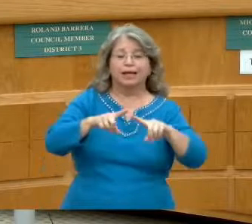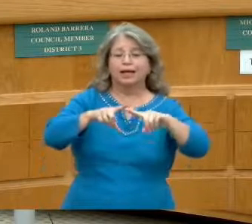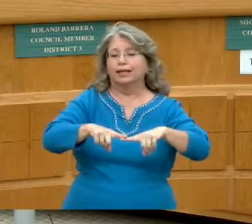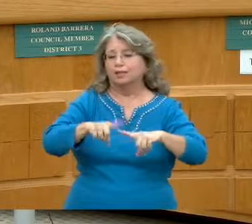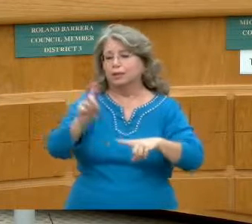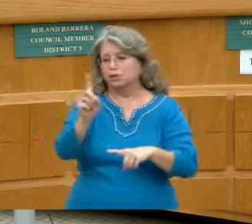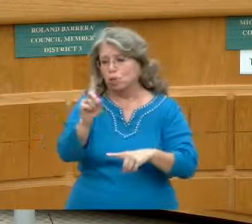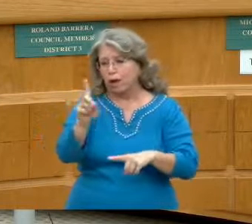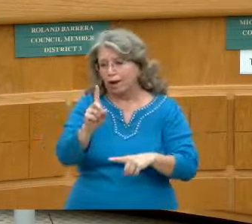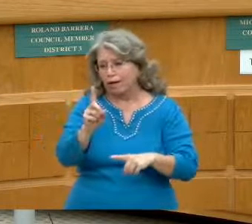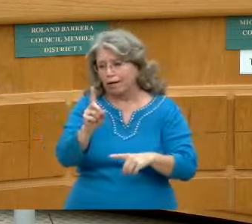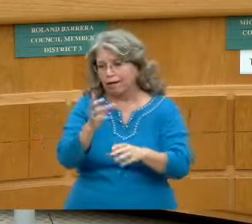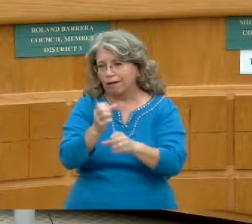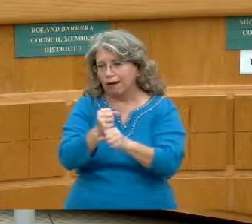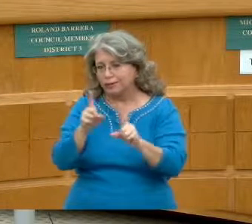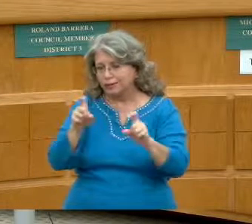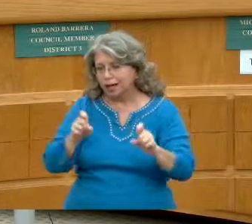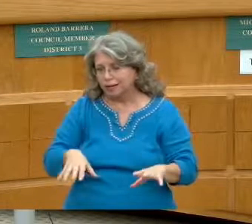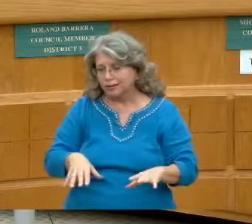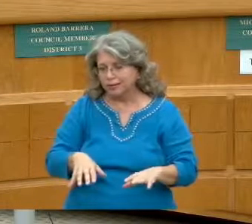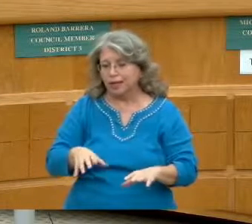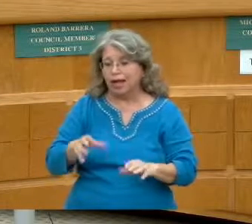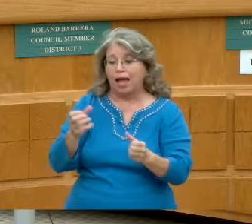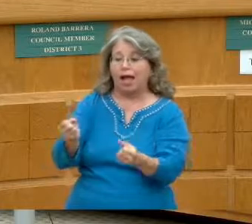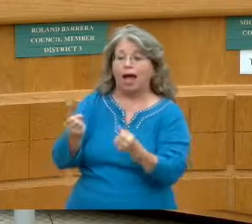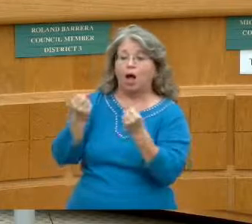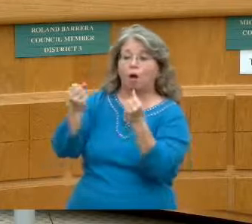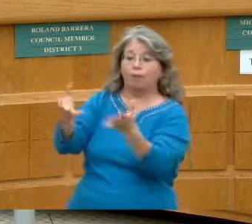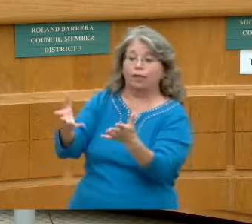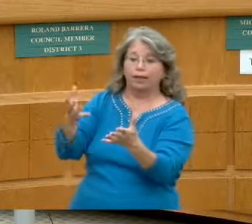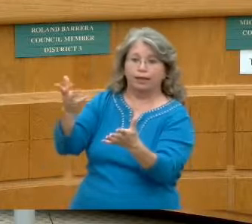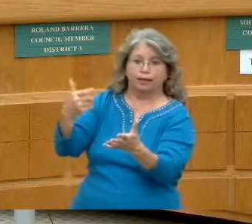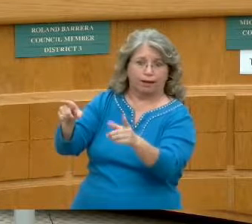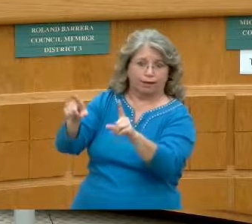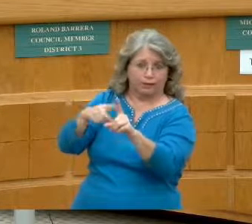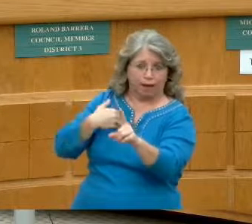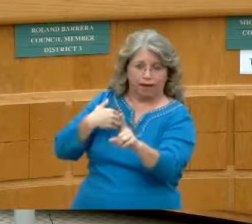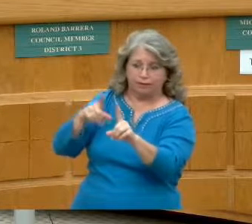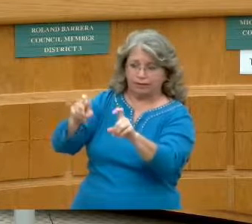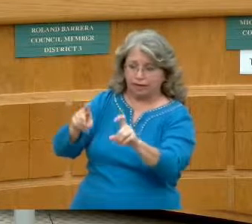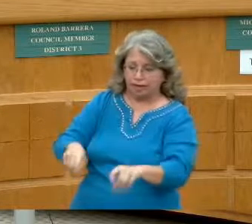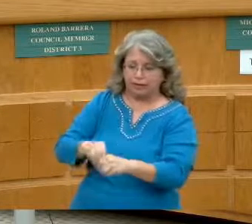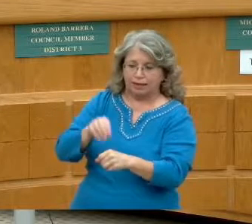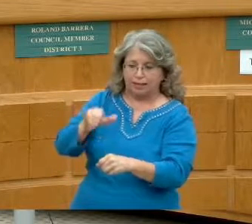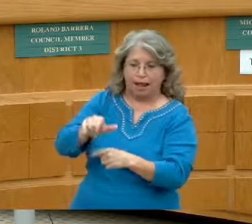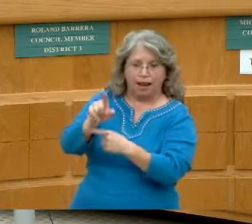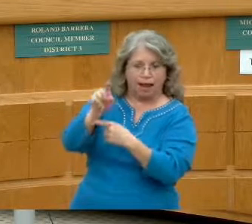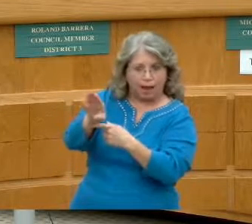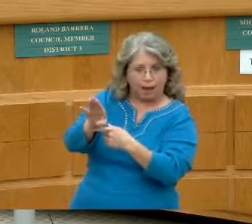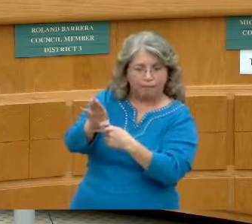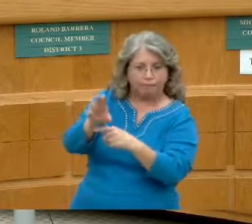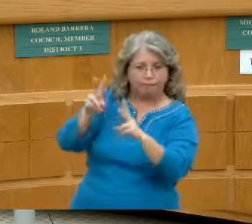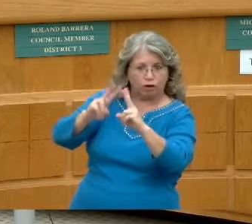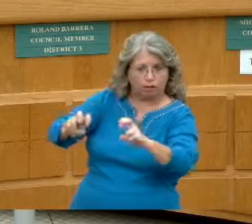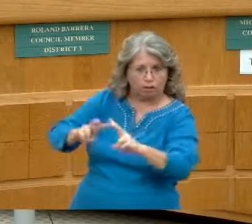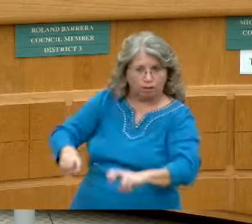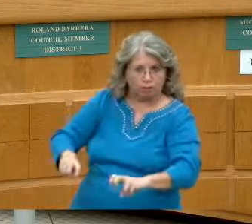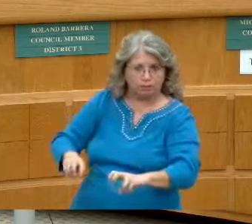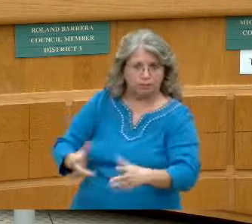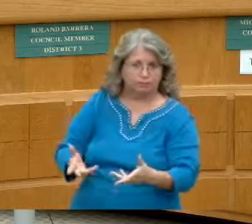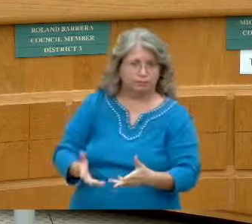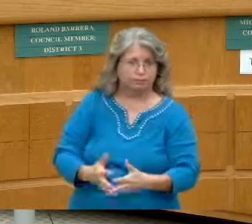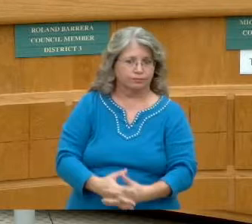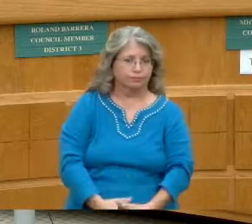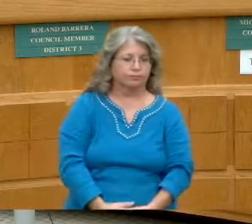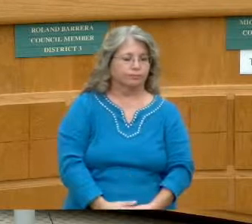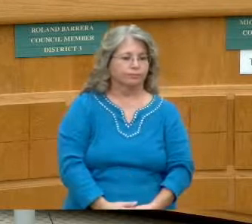where you got tested and the volume of test in the queue for that laboratory to which it was sent to be analyzed. Me